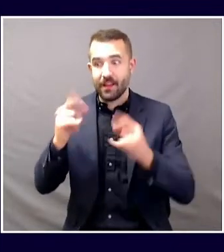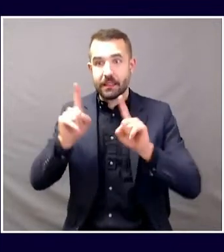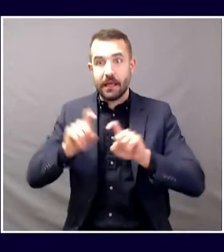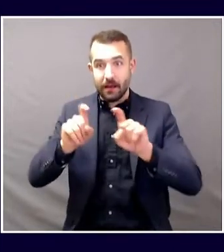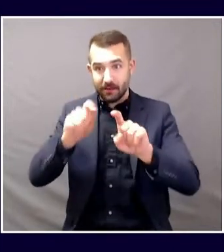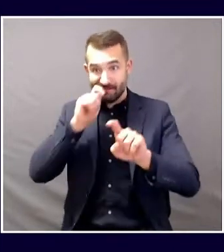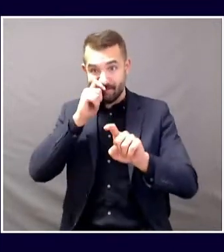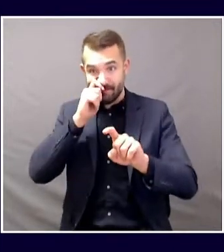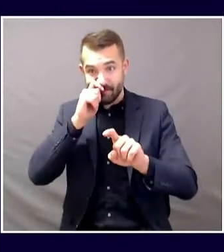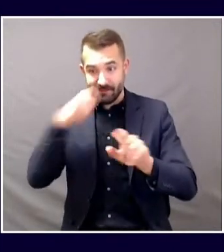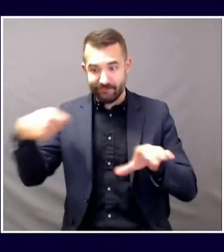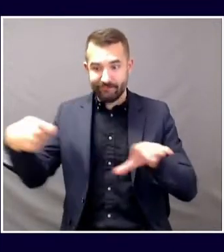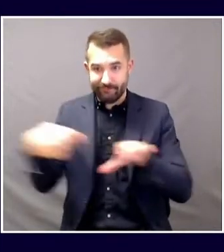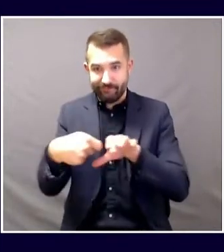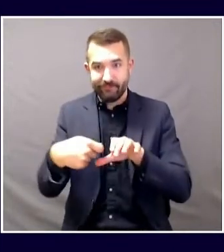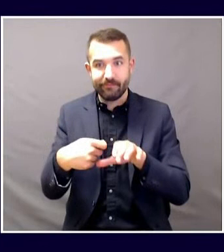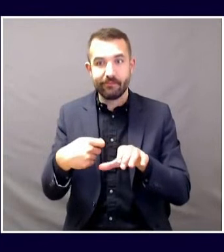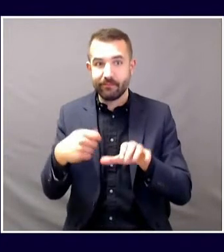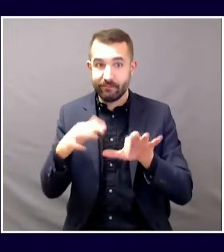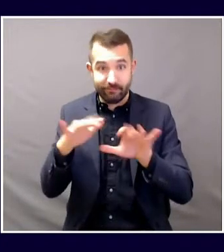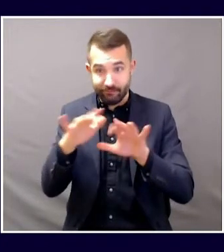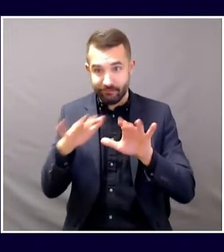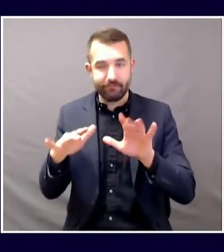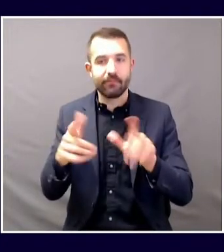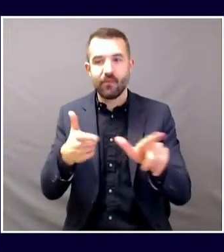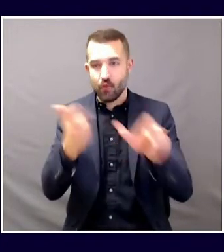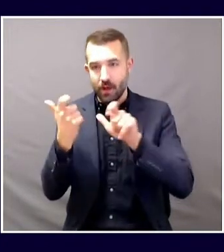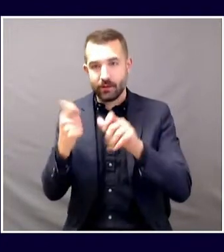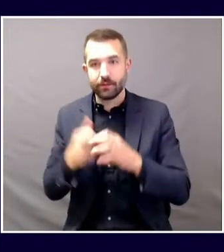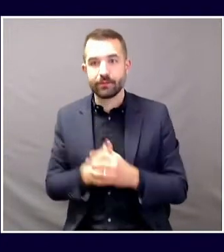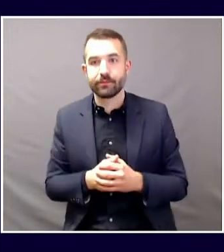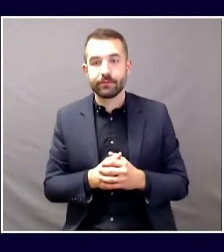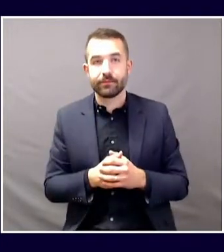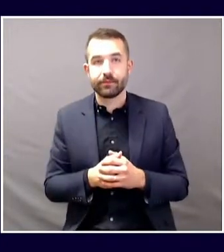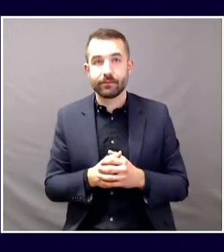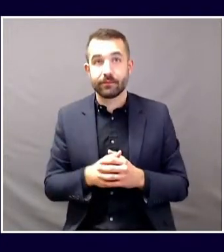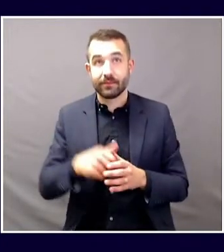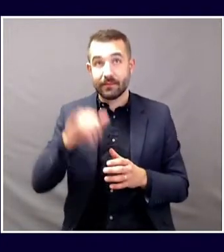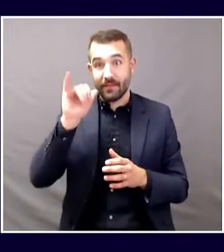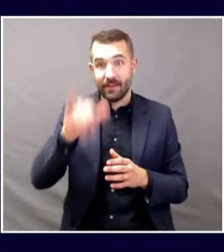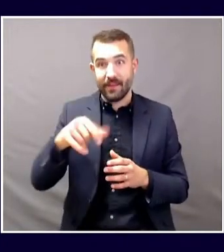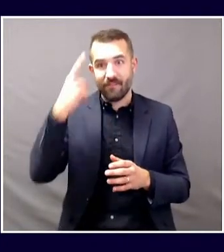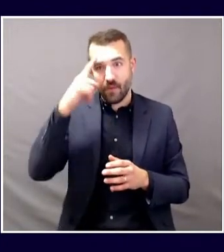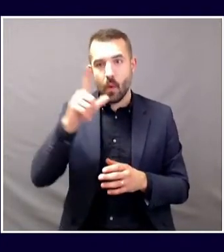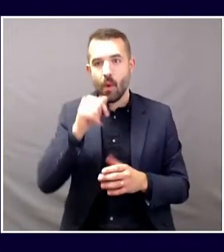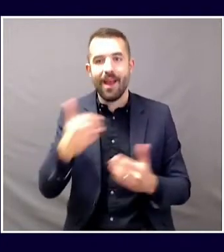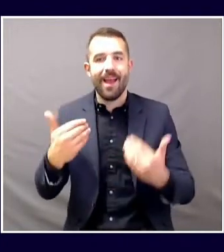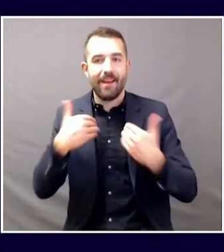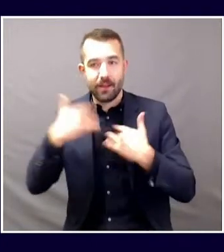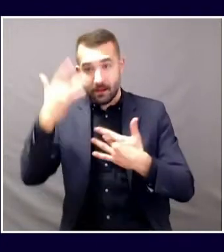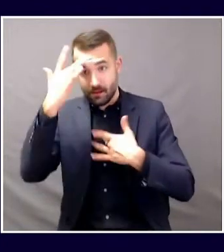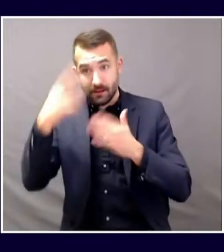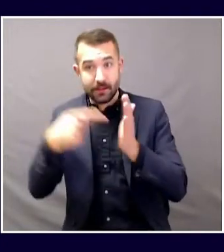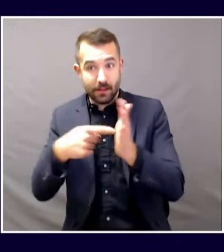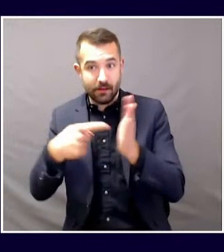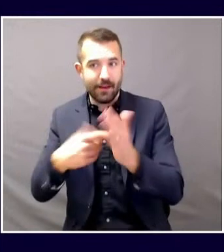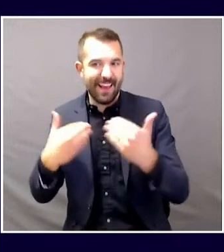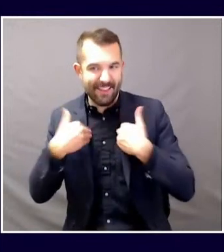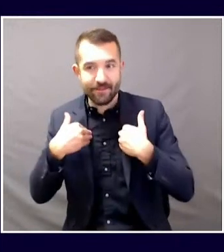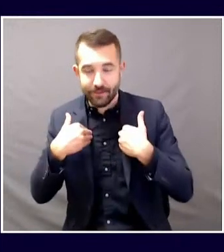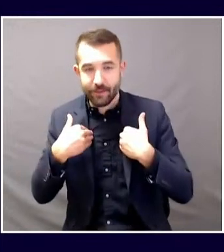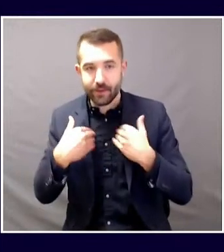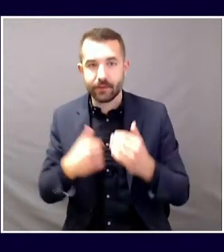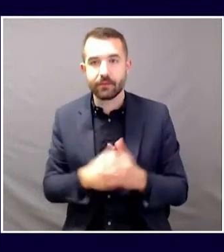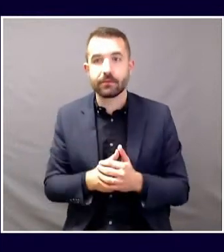symptoms. You described individuals who don't have symptoms. And we haven't seen, so far as I can tell from the data,